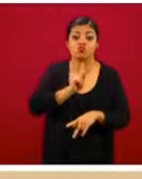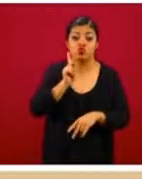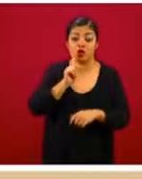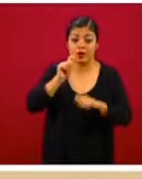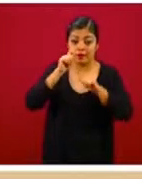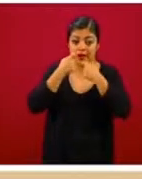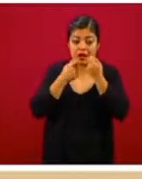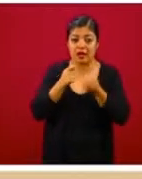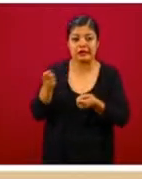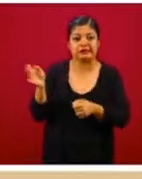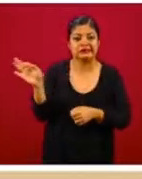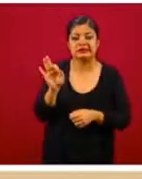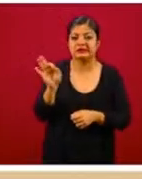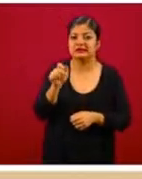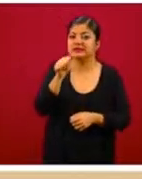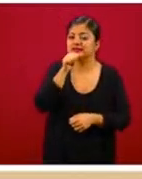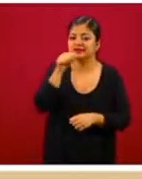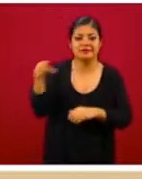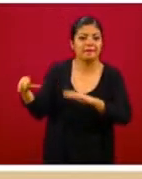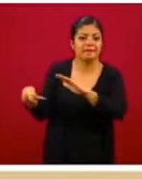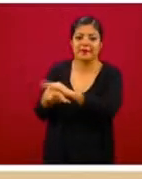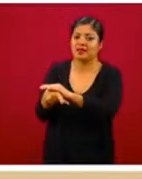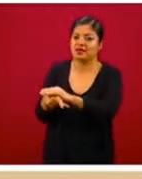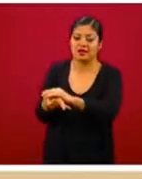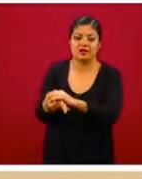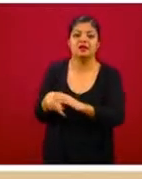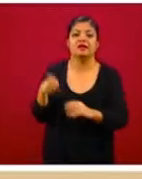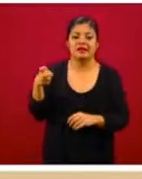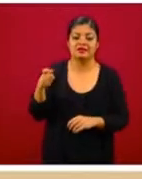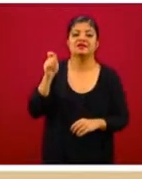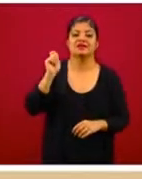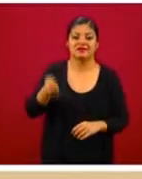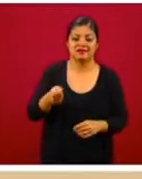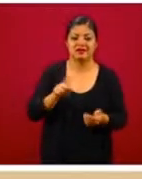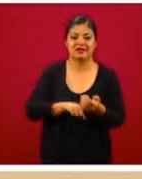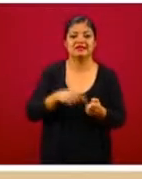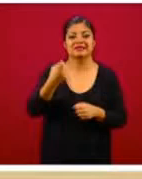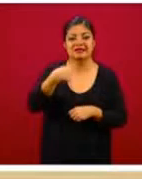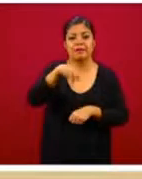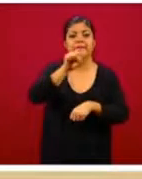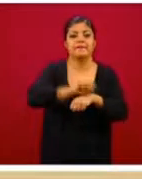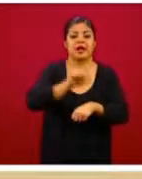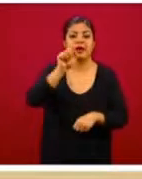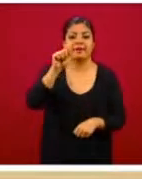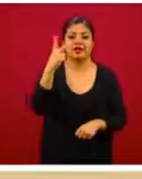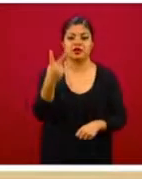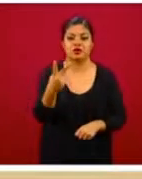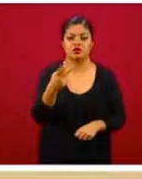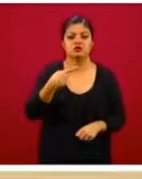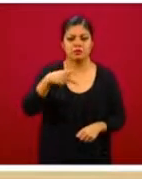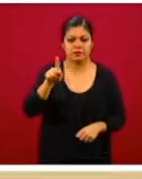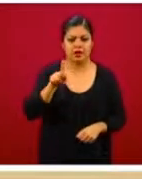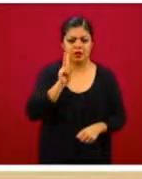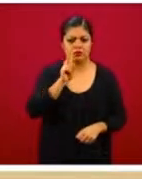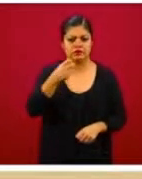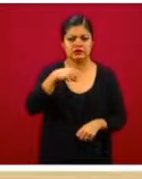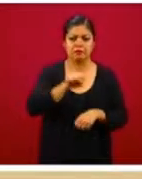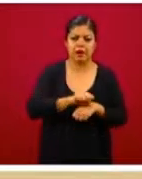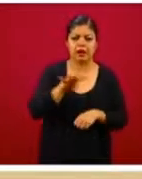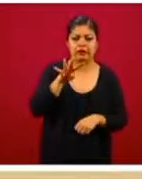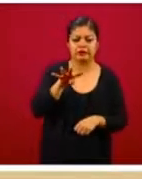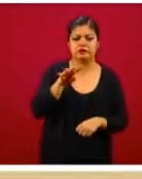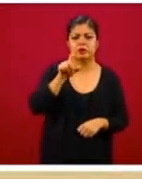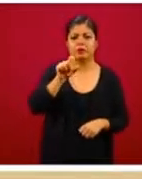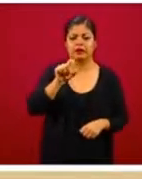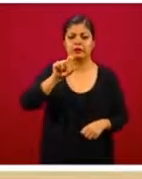results that are still awaiting results. Also suspected cases. And so those are the week of